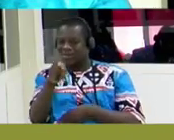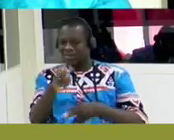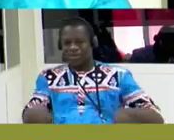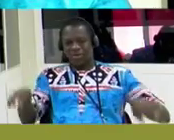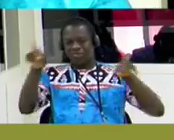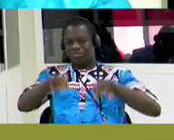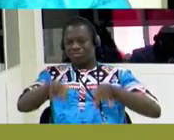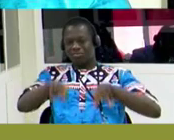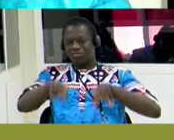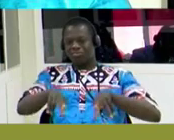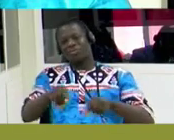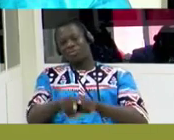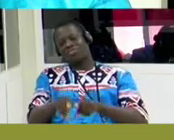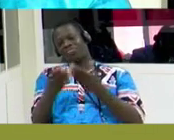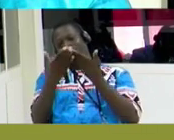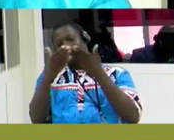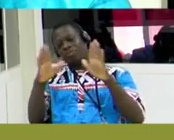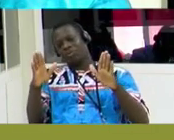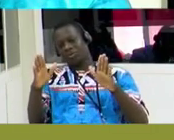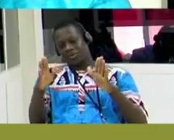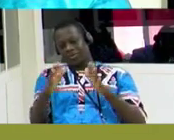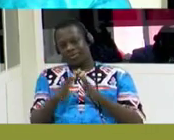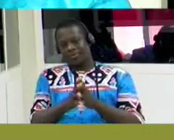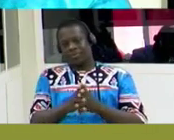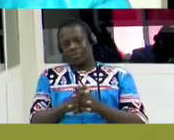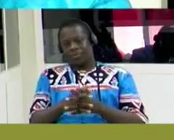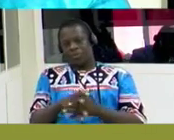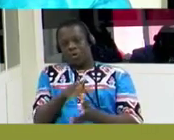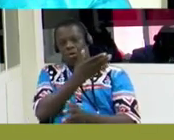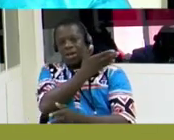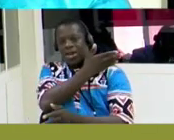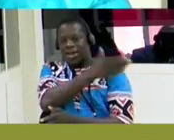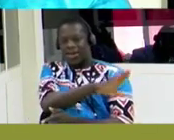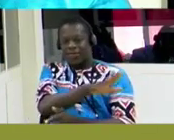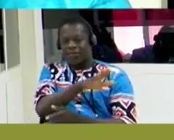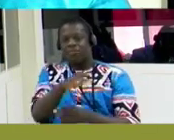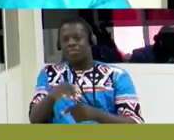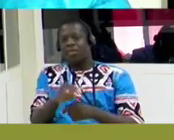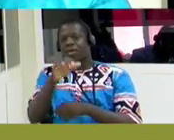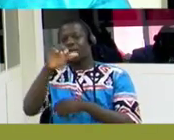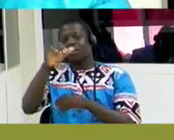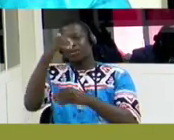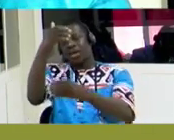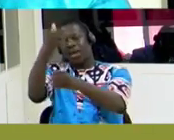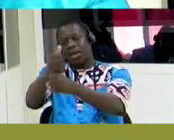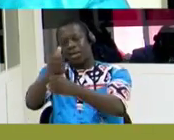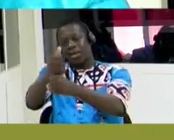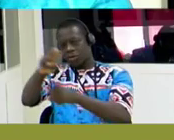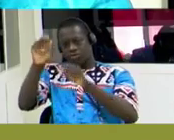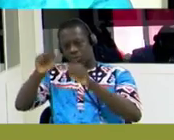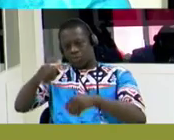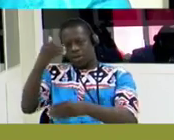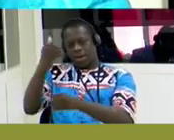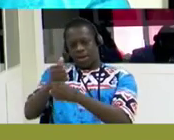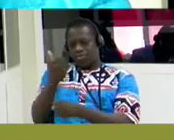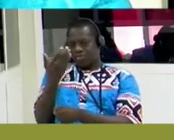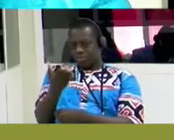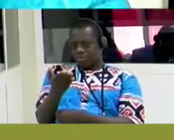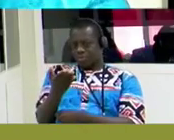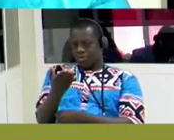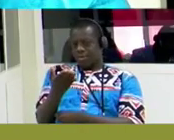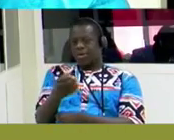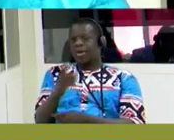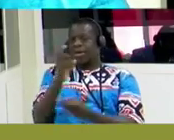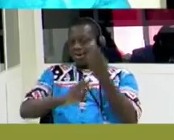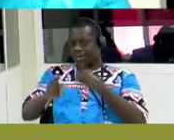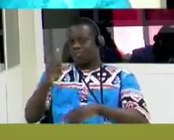be withdrawn or amnesty may not be granted. So I give you that